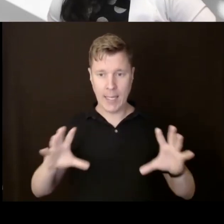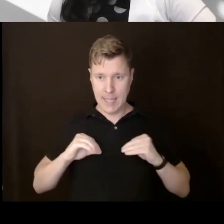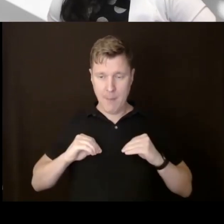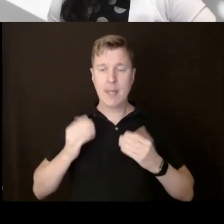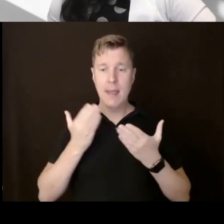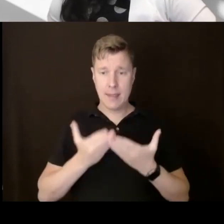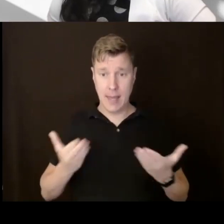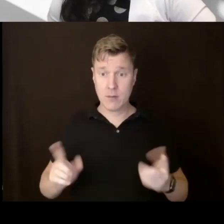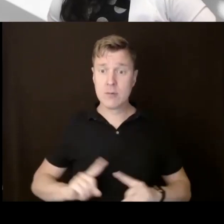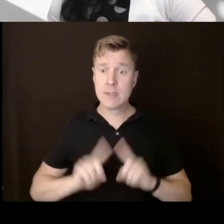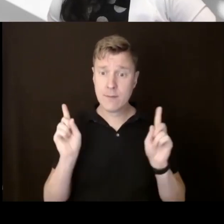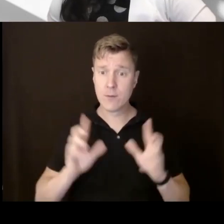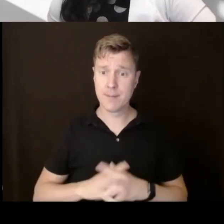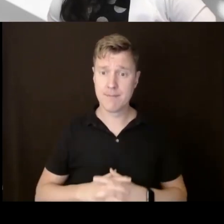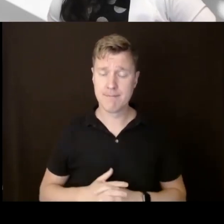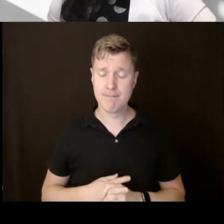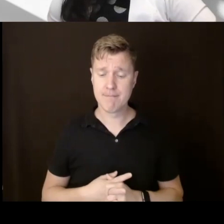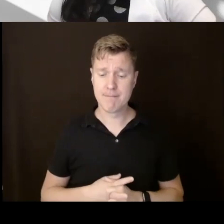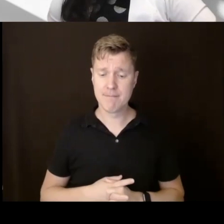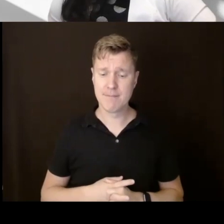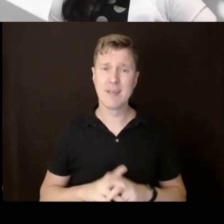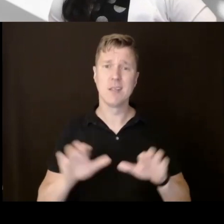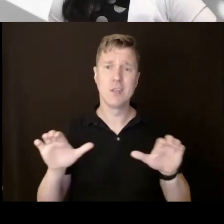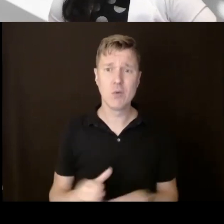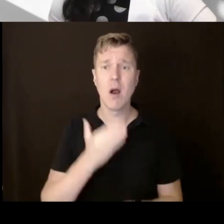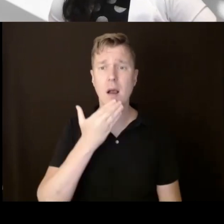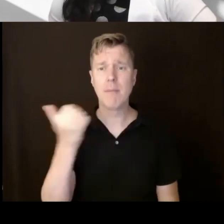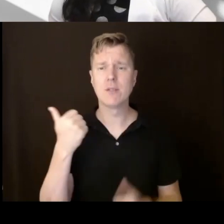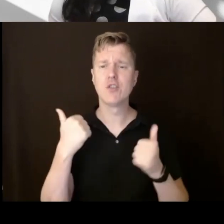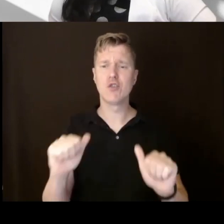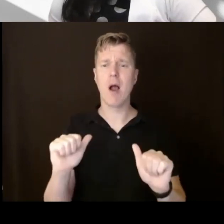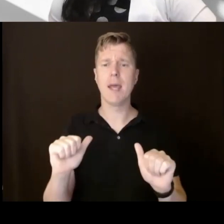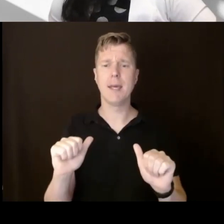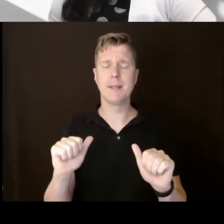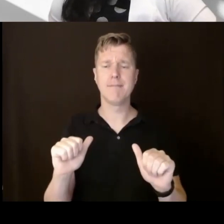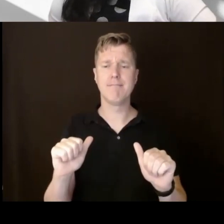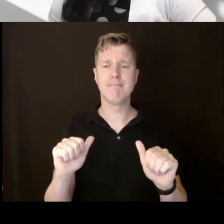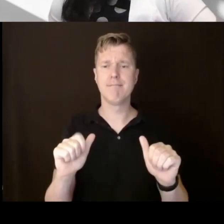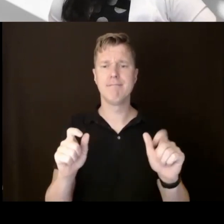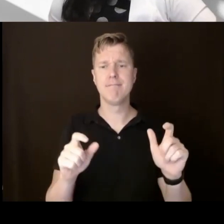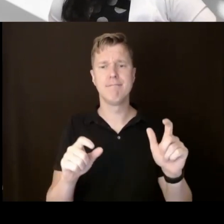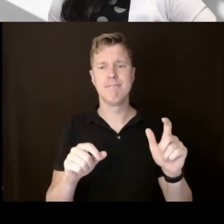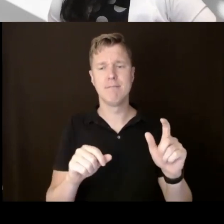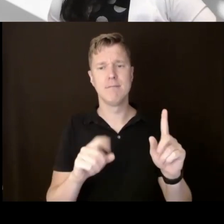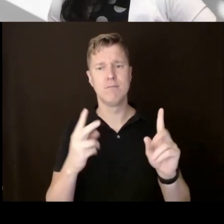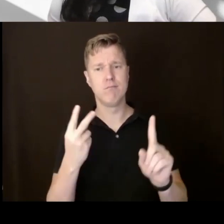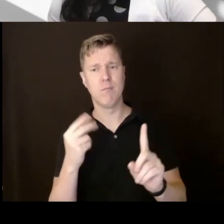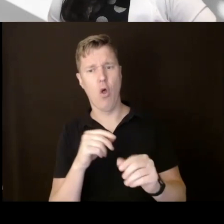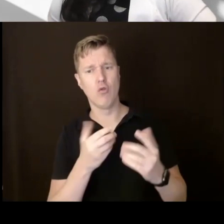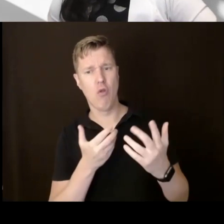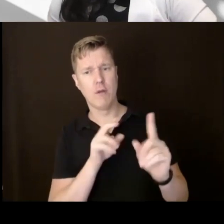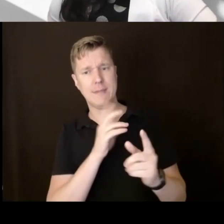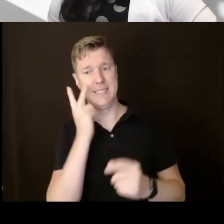different and to do our best to try and put ourselves in their position and look through their lens.